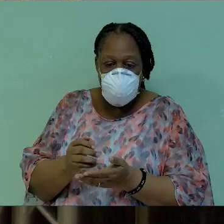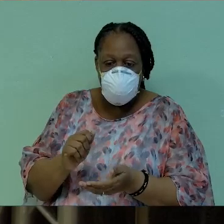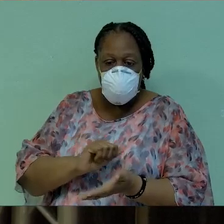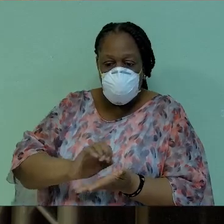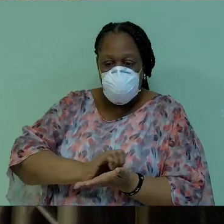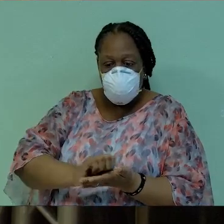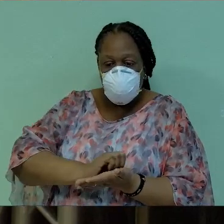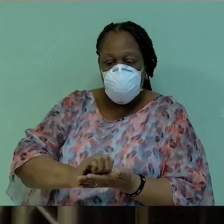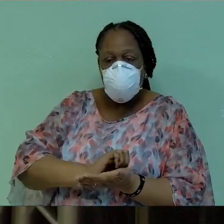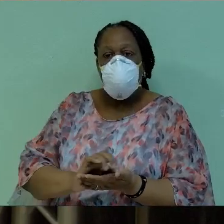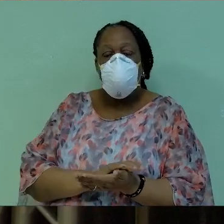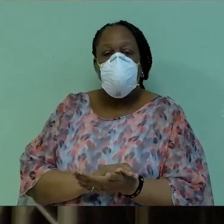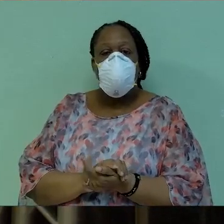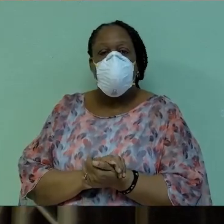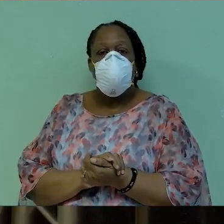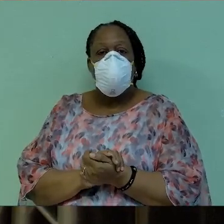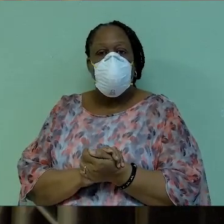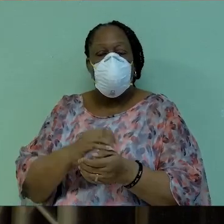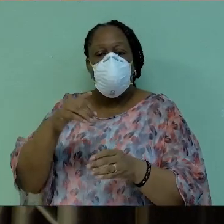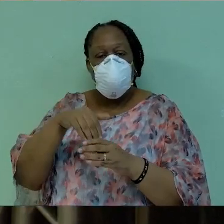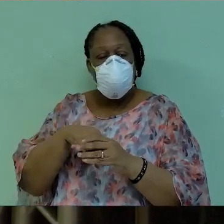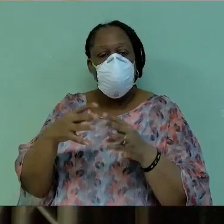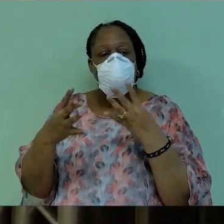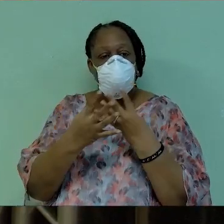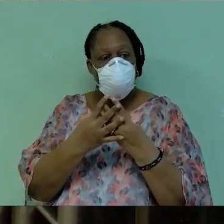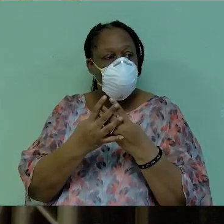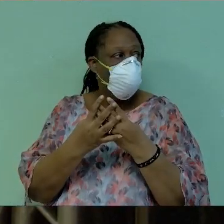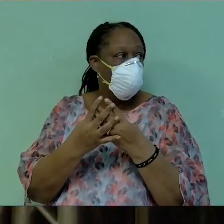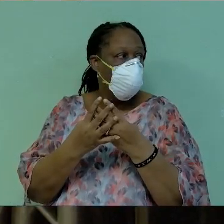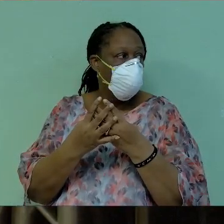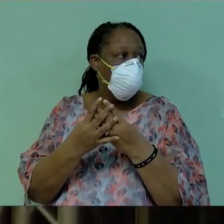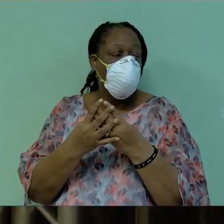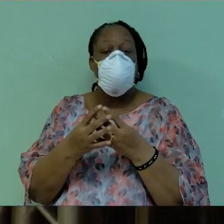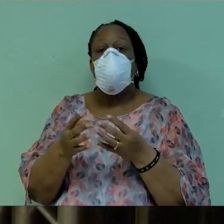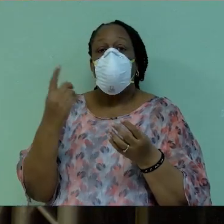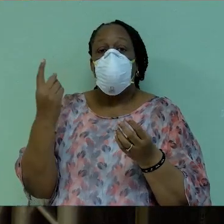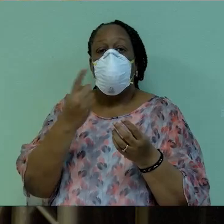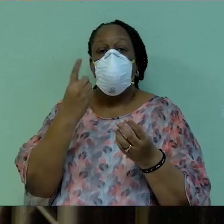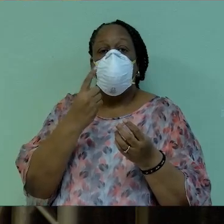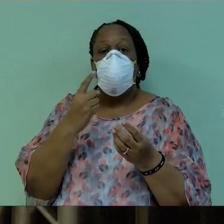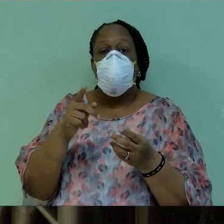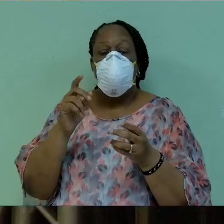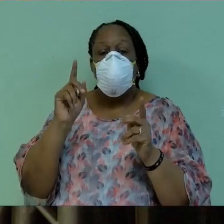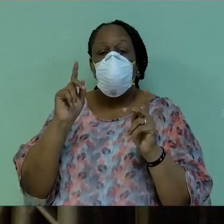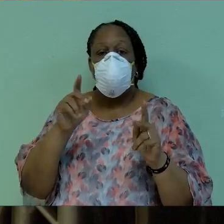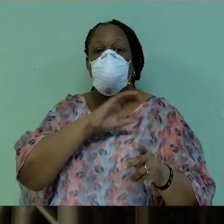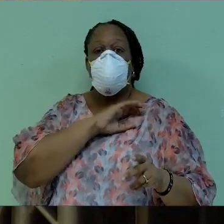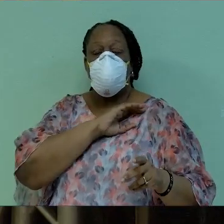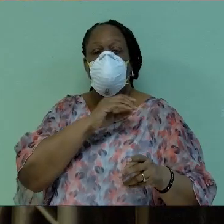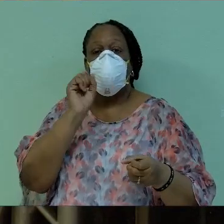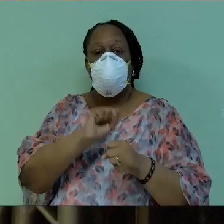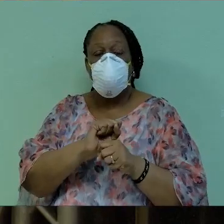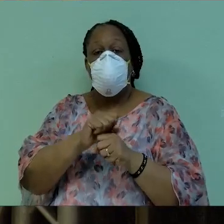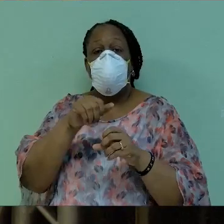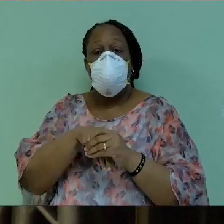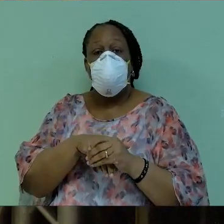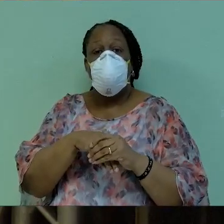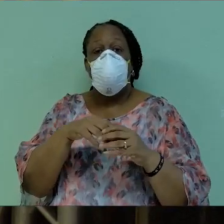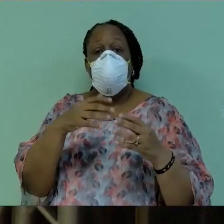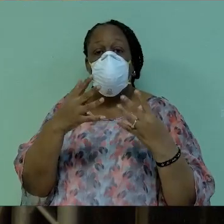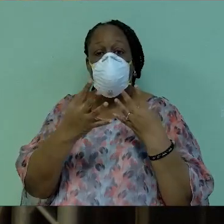ones who would probably get the prison contaminated because they would be traveling, going in and out of the prison. And so